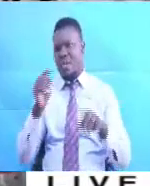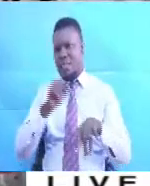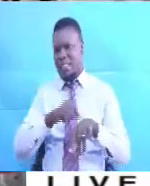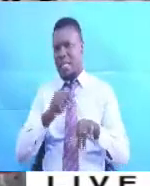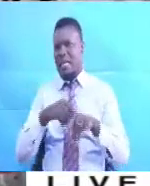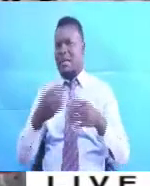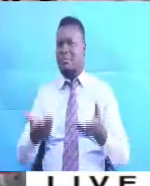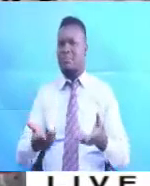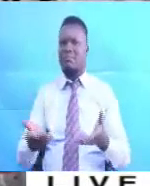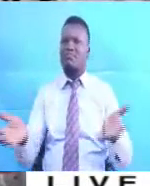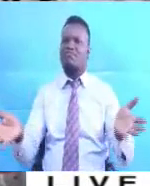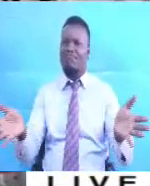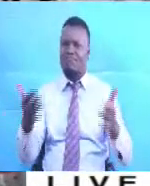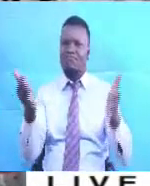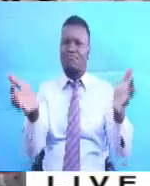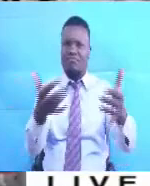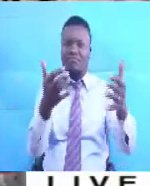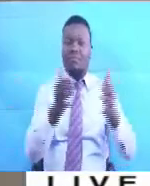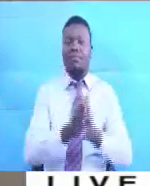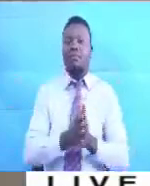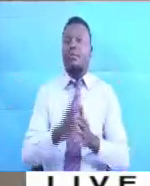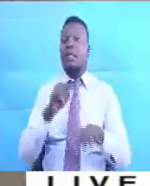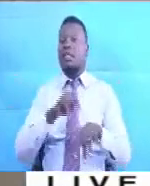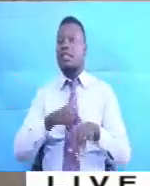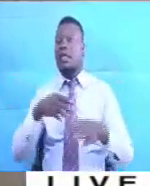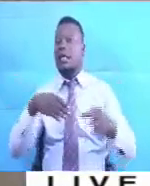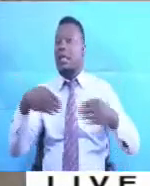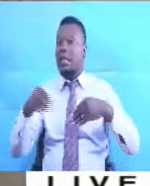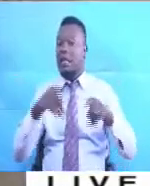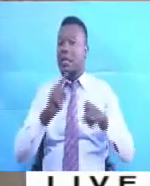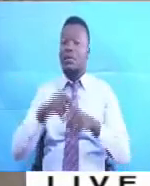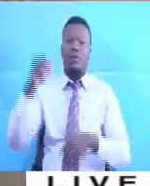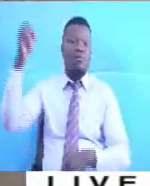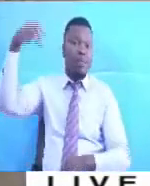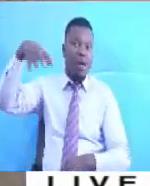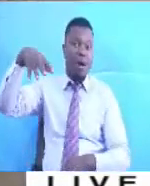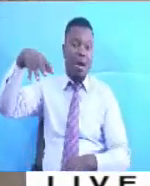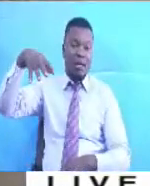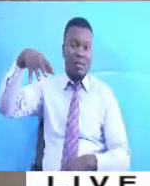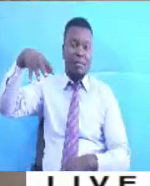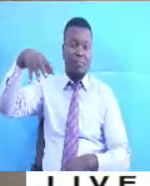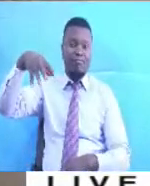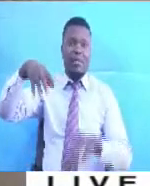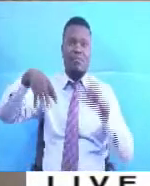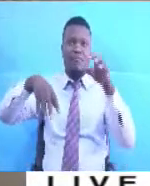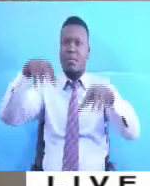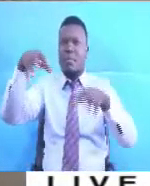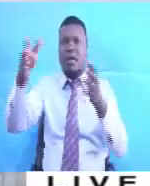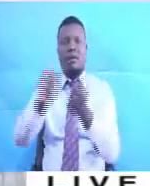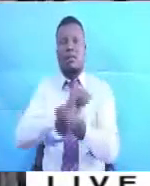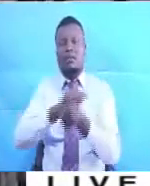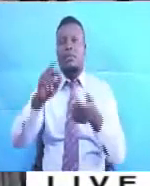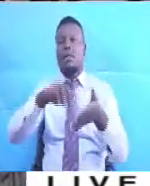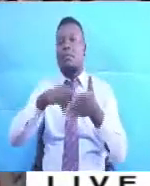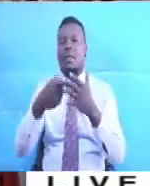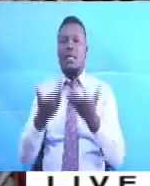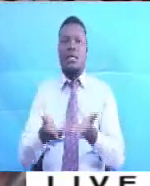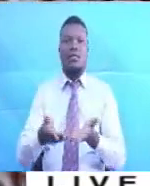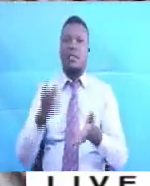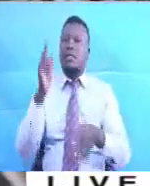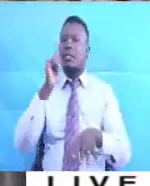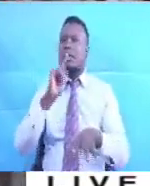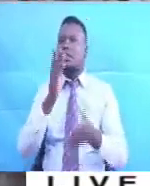collection. Besides that, when equipments of electricity are destroyed, it leads to power blackouts